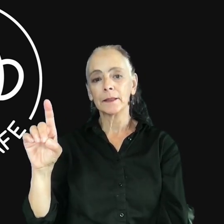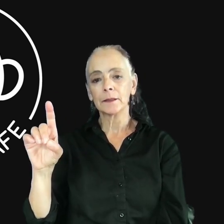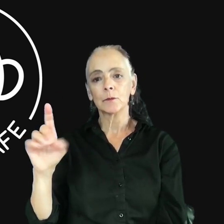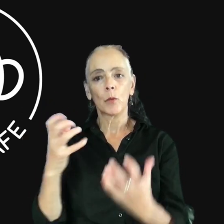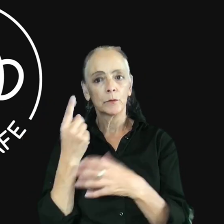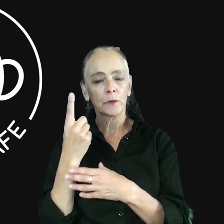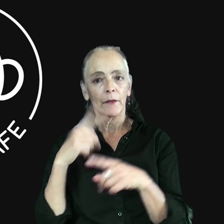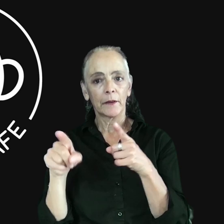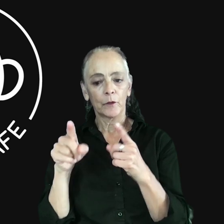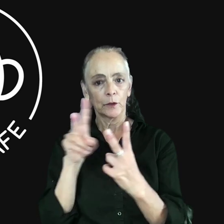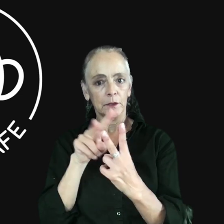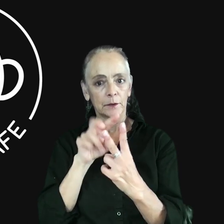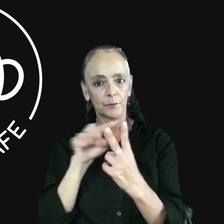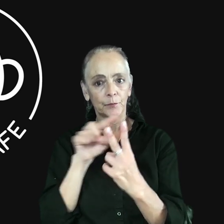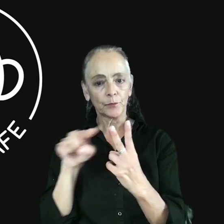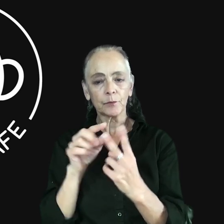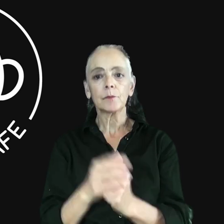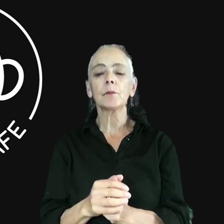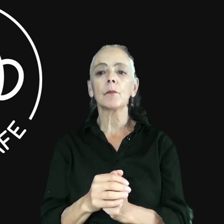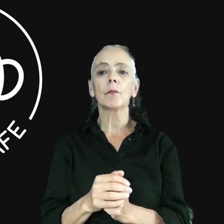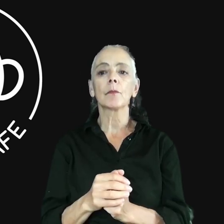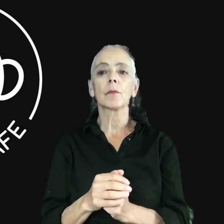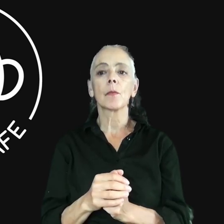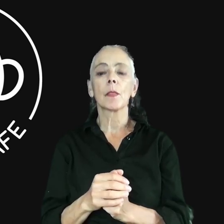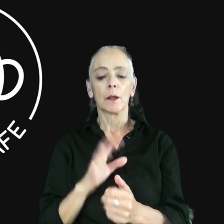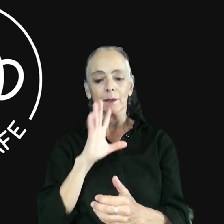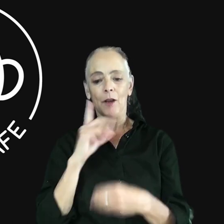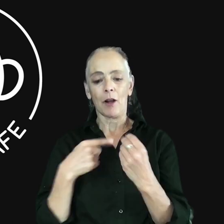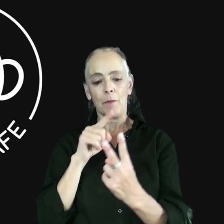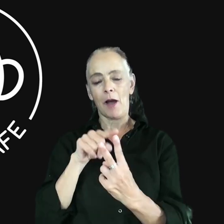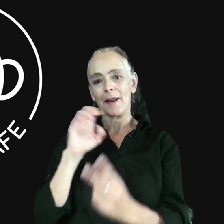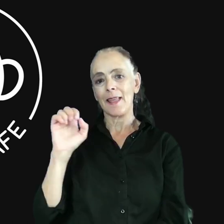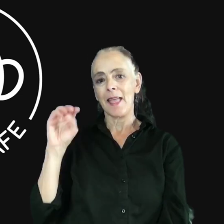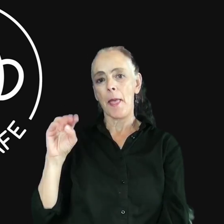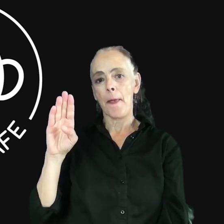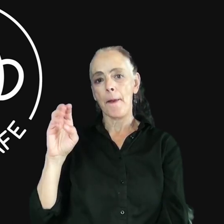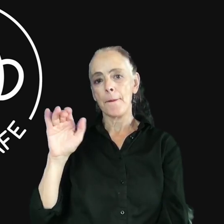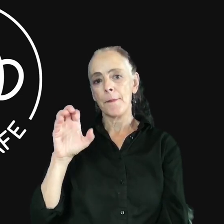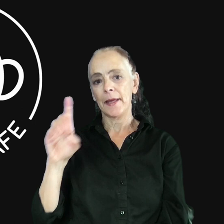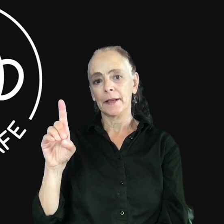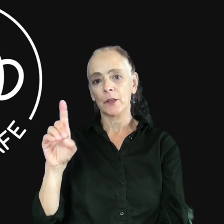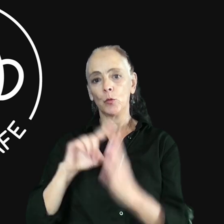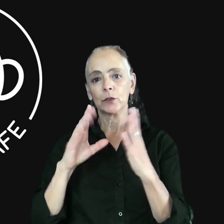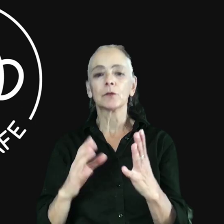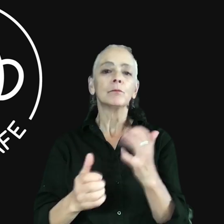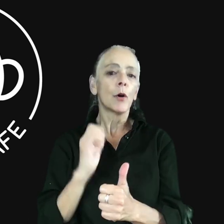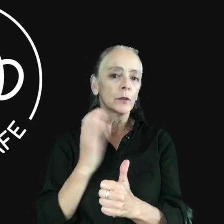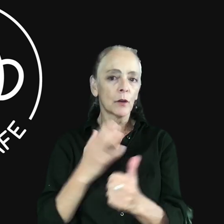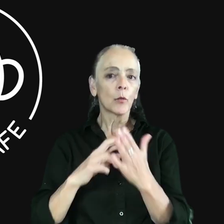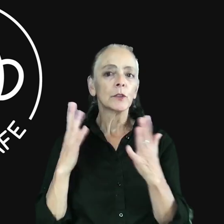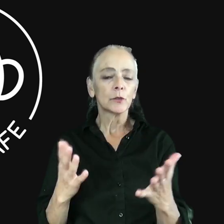for our audience here so when i'm when we're referring to embedded researchers because typically most of our researchers here at